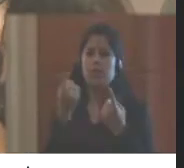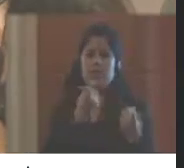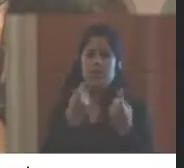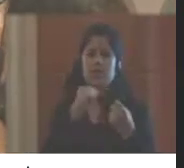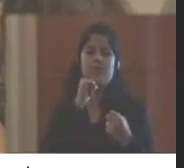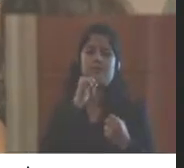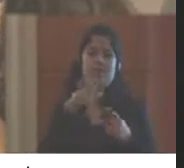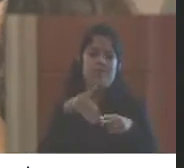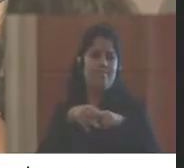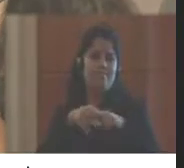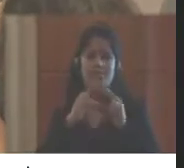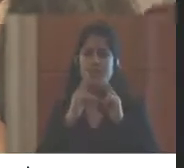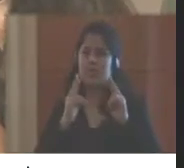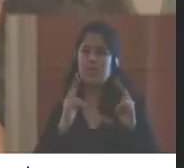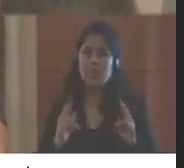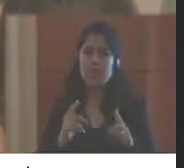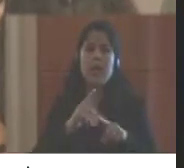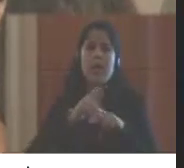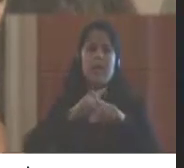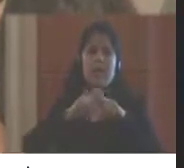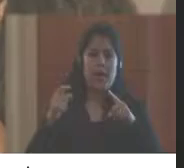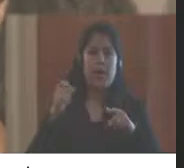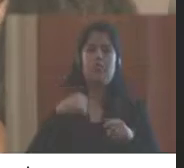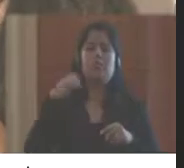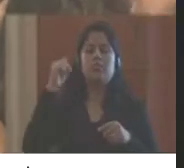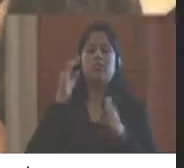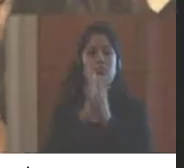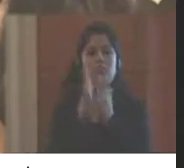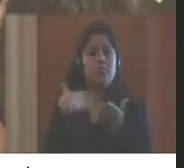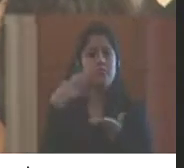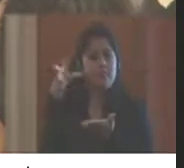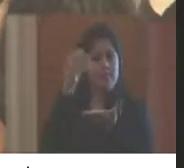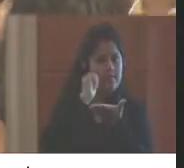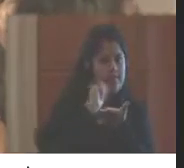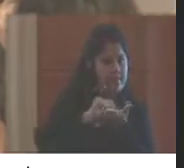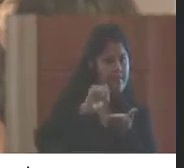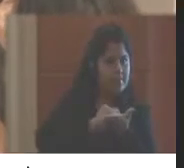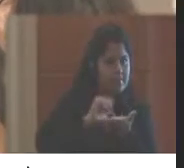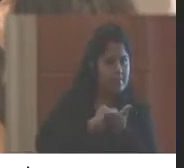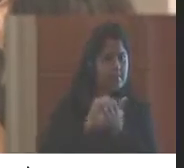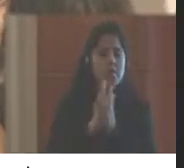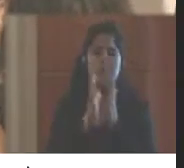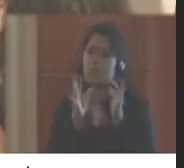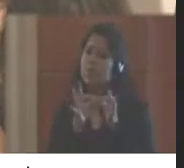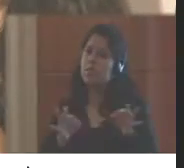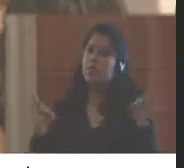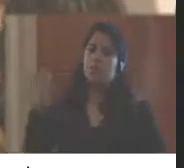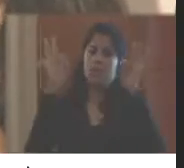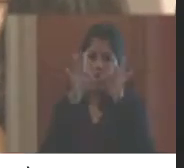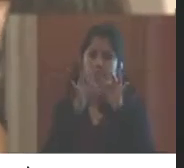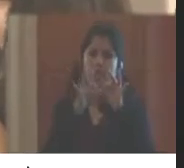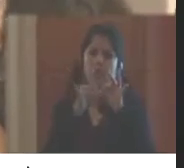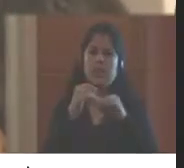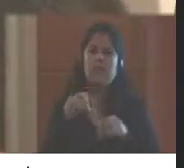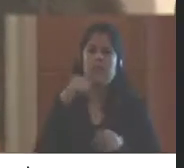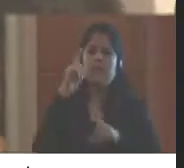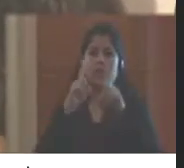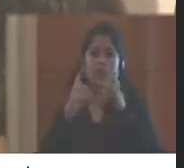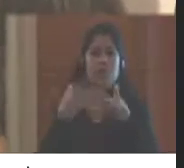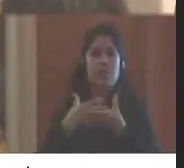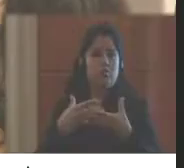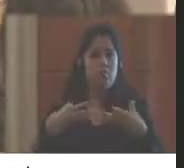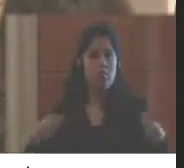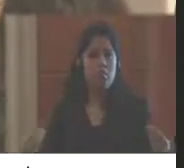apologize because many questions have been left without answers, but you have taken many notes. I